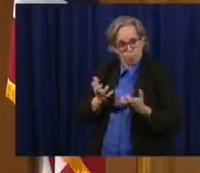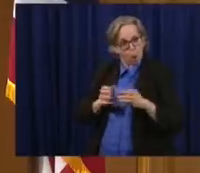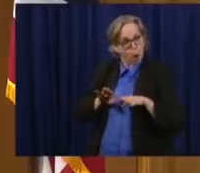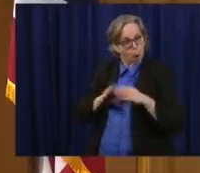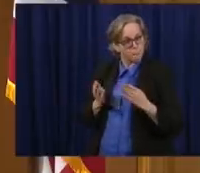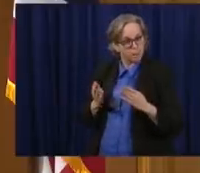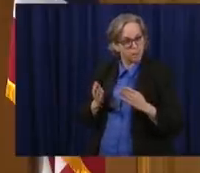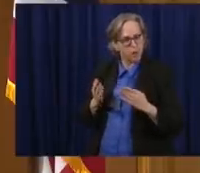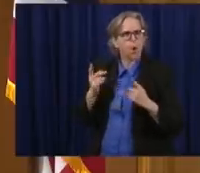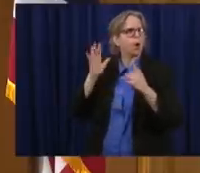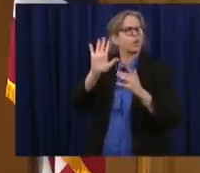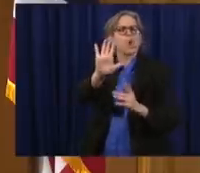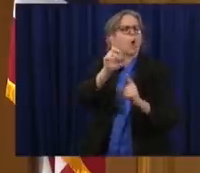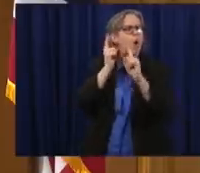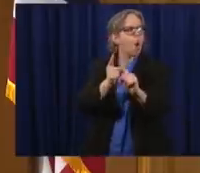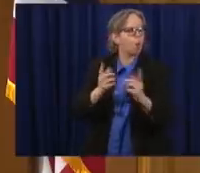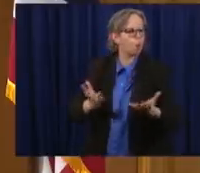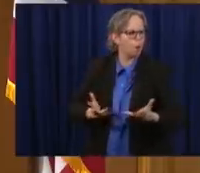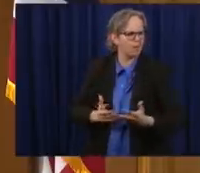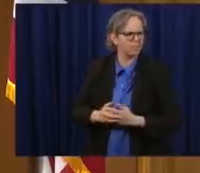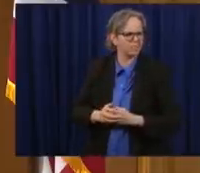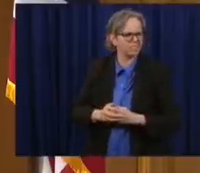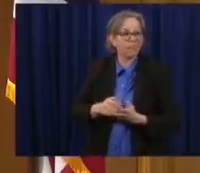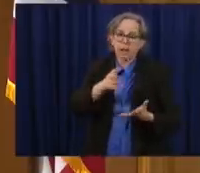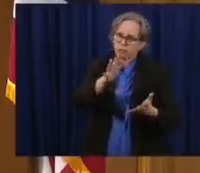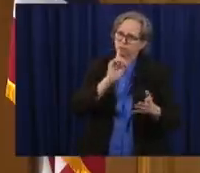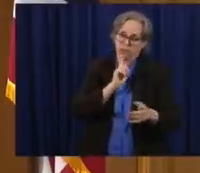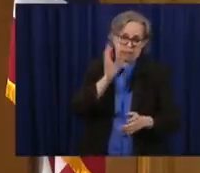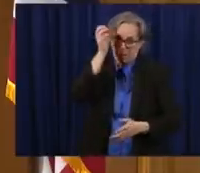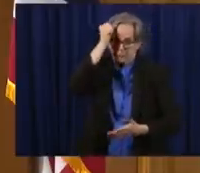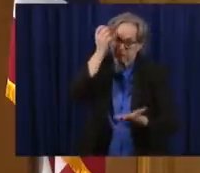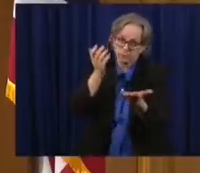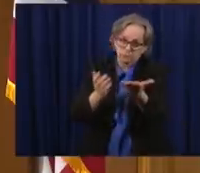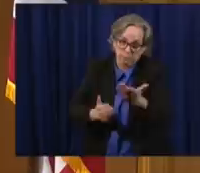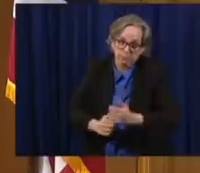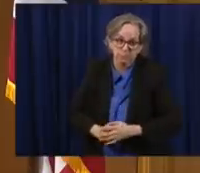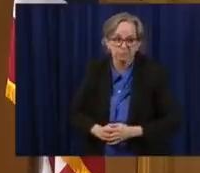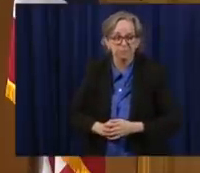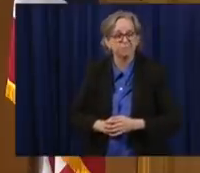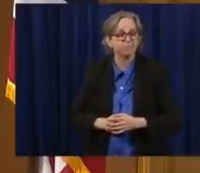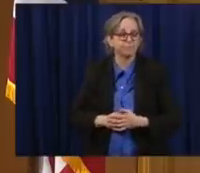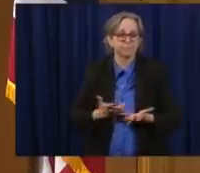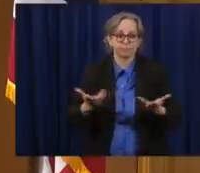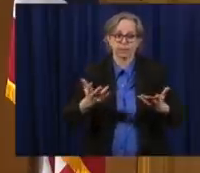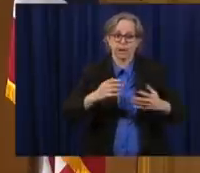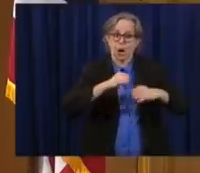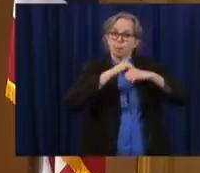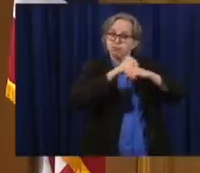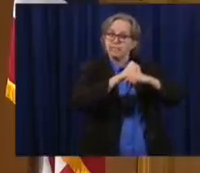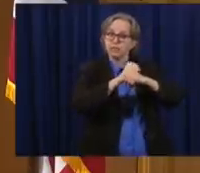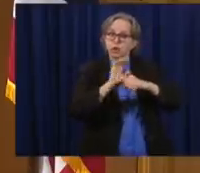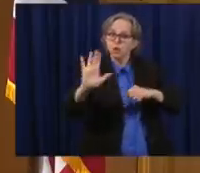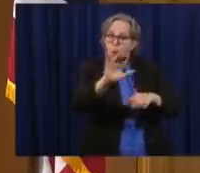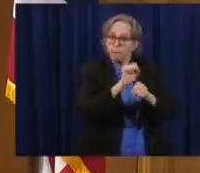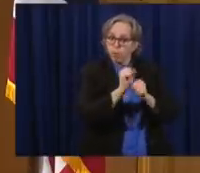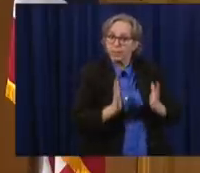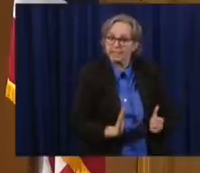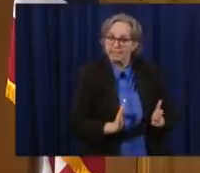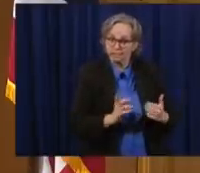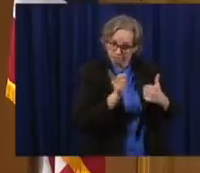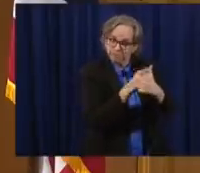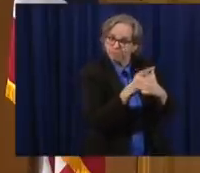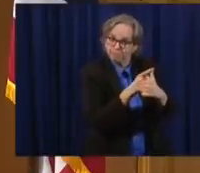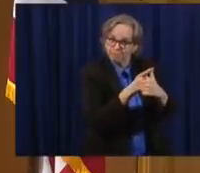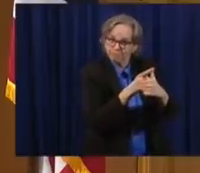common sense and pretty easy to state. Protect employees and those businesses